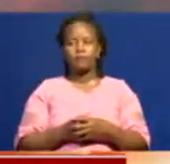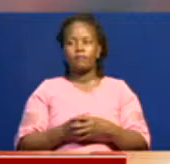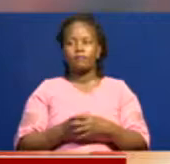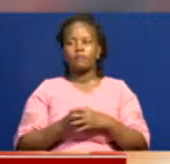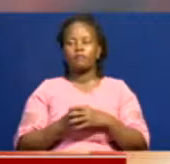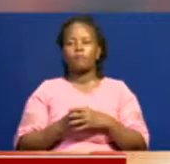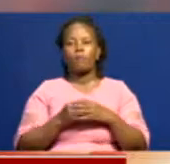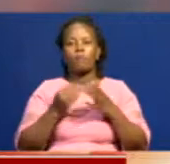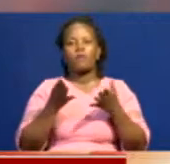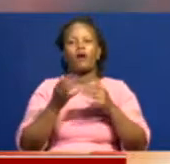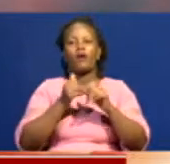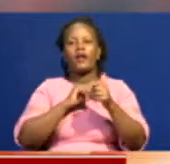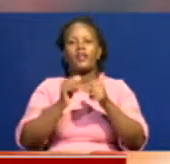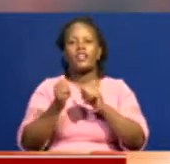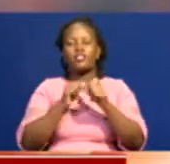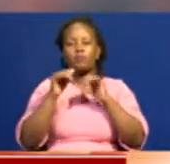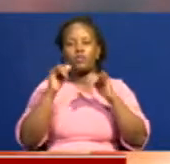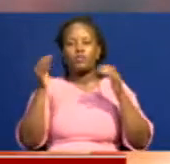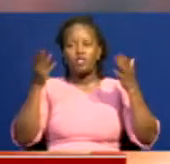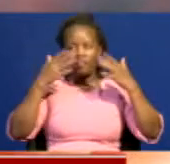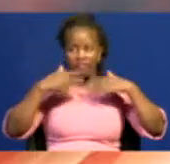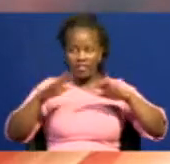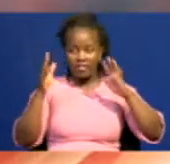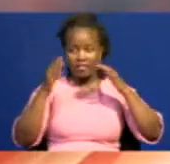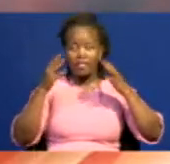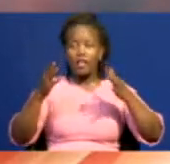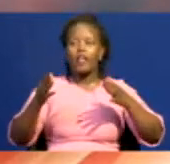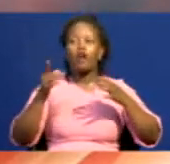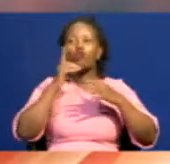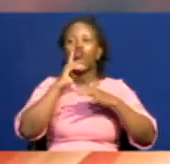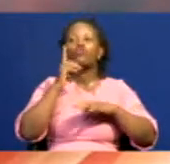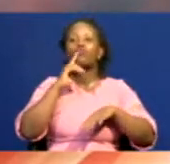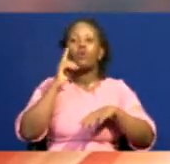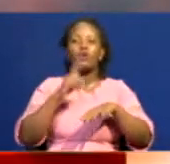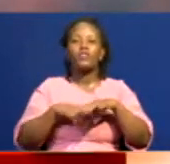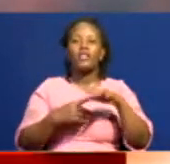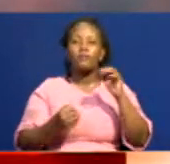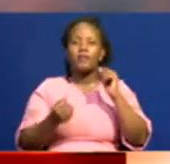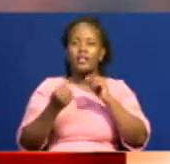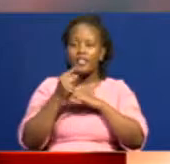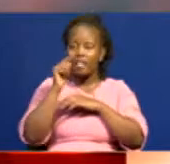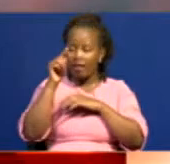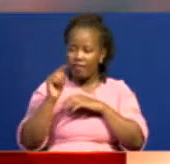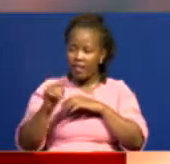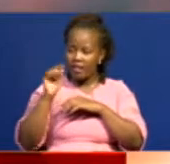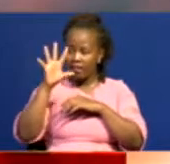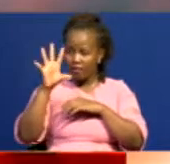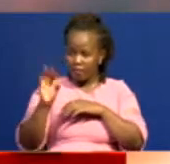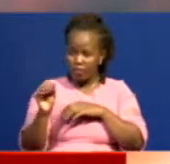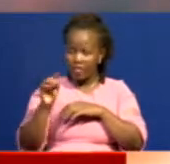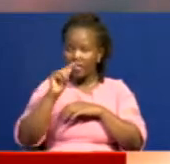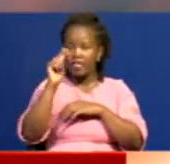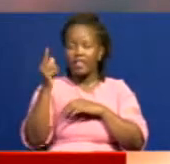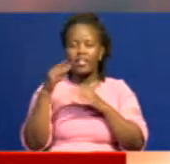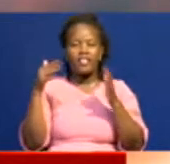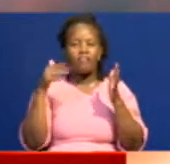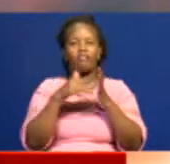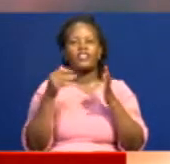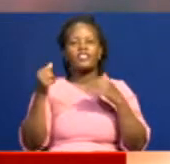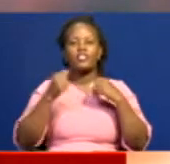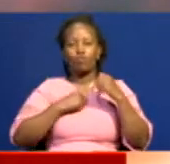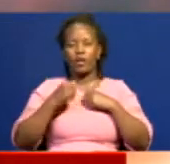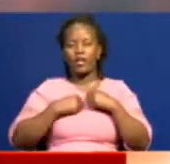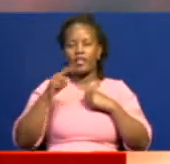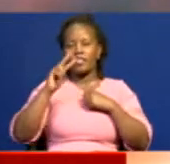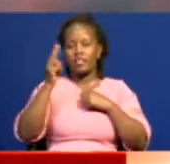And that's the sport for tonight. Remember, join us bright and early tomorrow at 11:50 a.m. Kenya versus Rwanda is the second match of